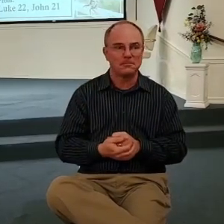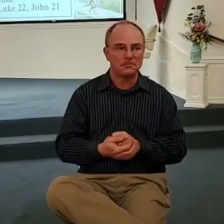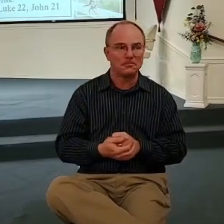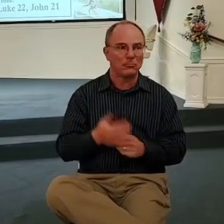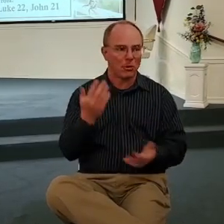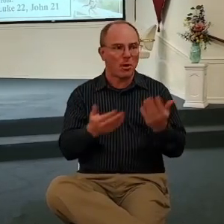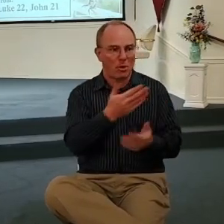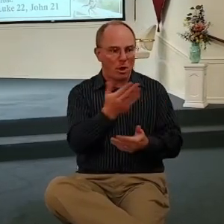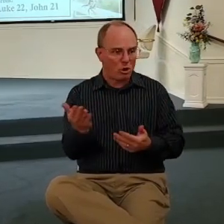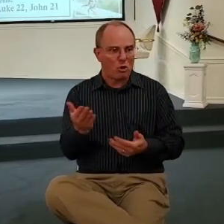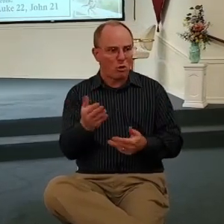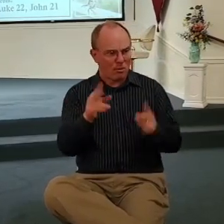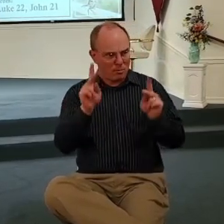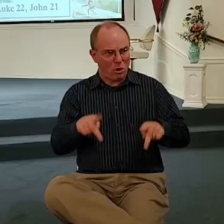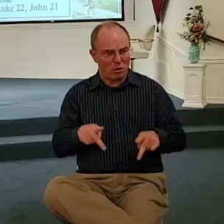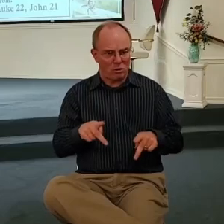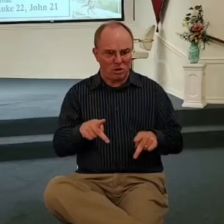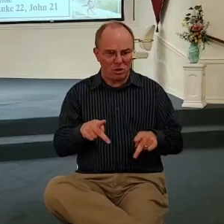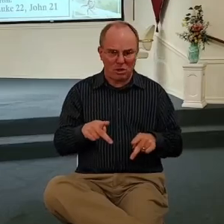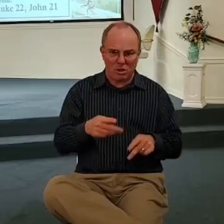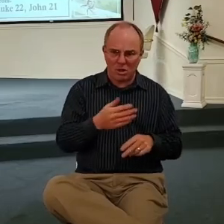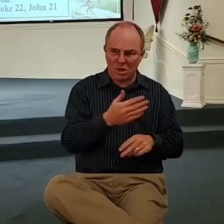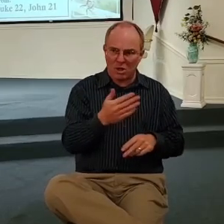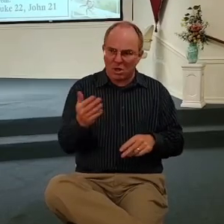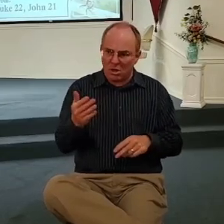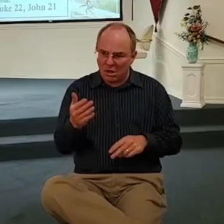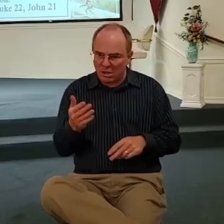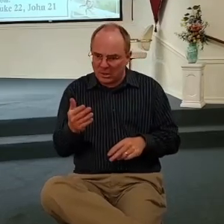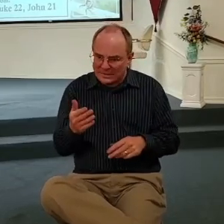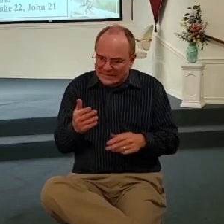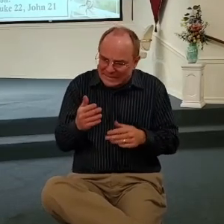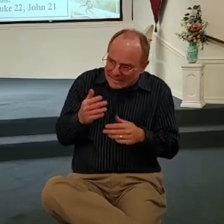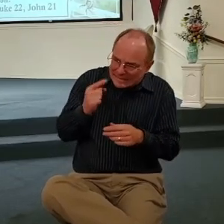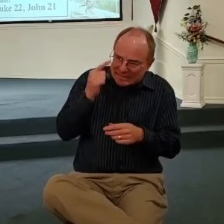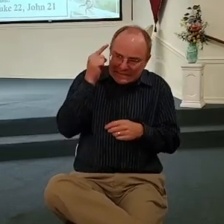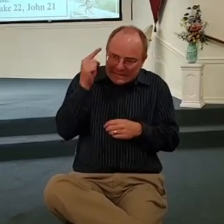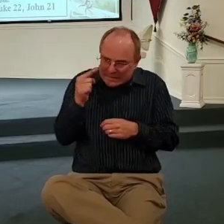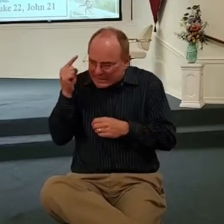Maybe you're that person who's towing the line of putting your faith in God,